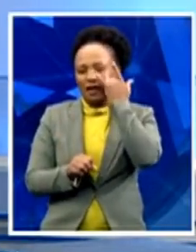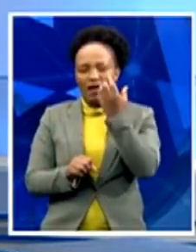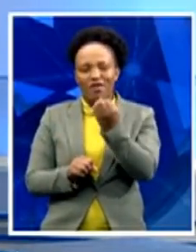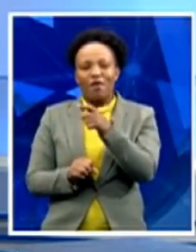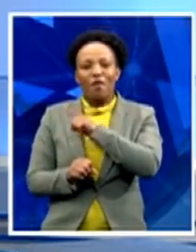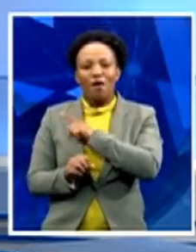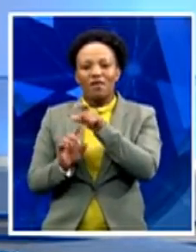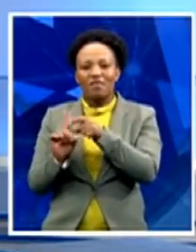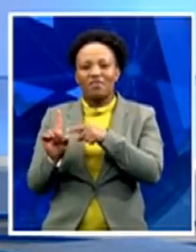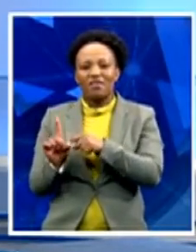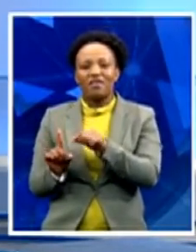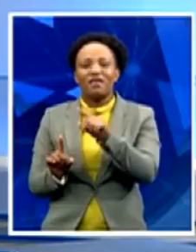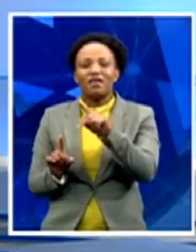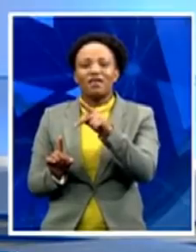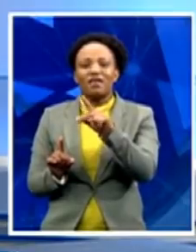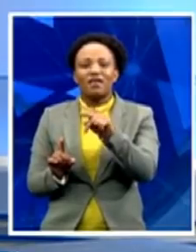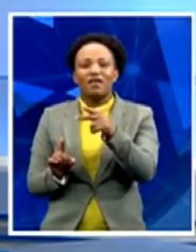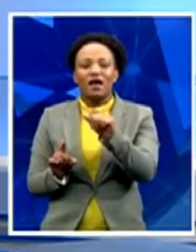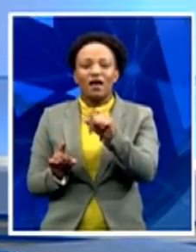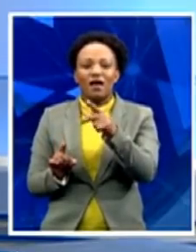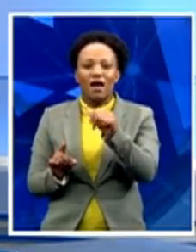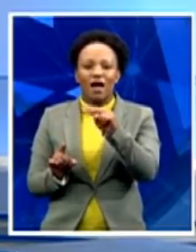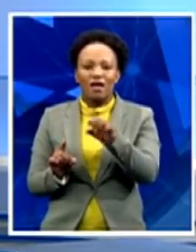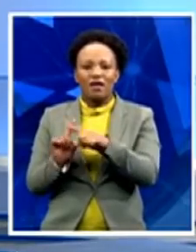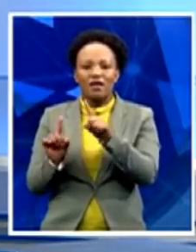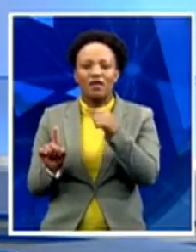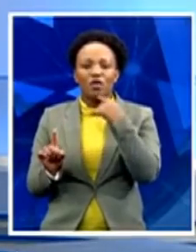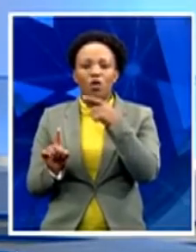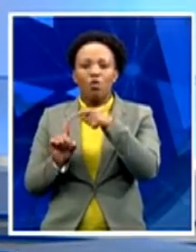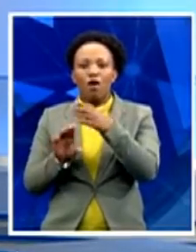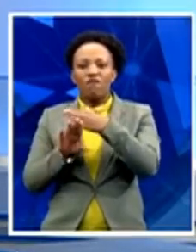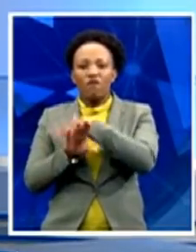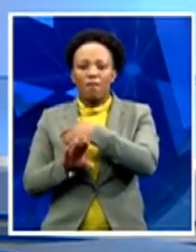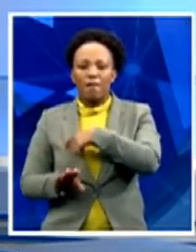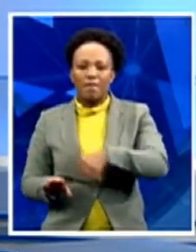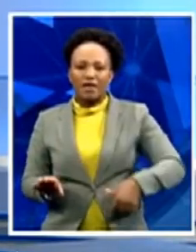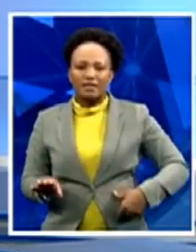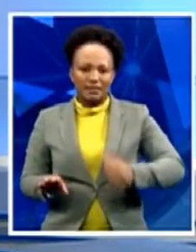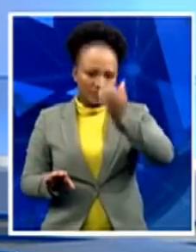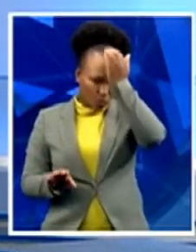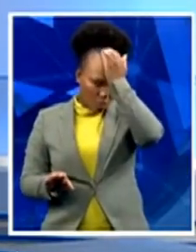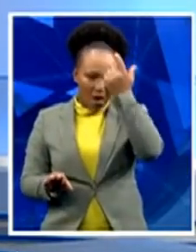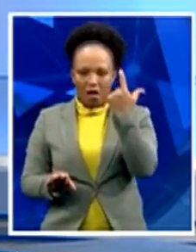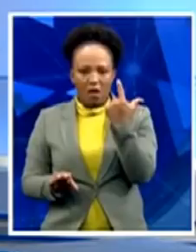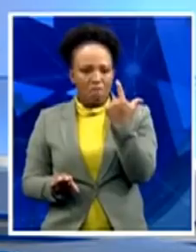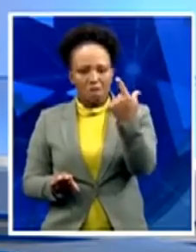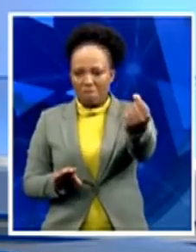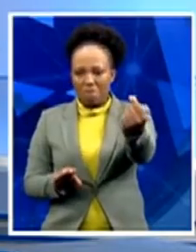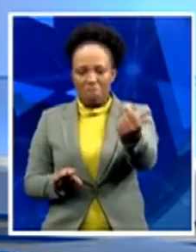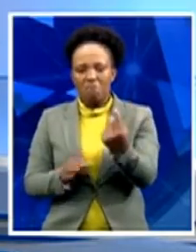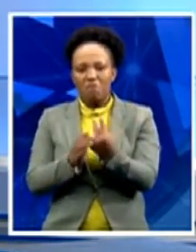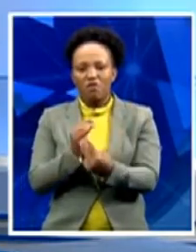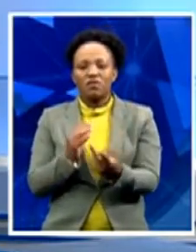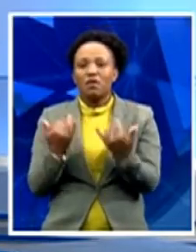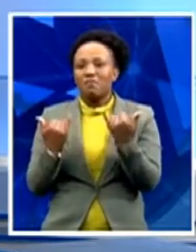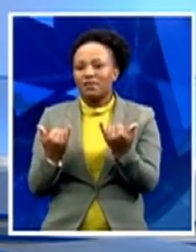capture situation where him and former President Jacob Zuma were said to have walked out. Well, there you have it. All the judges in agreement to